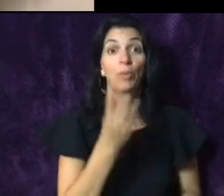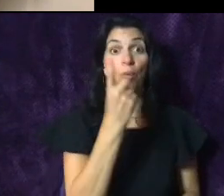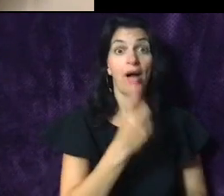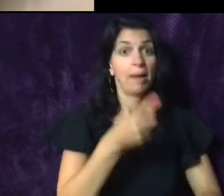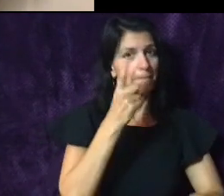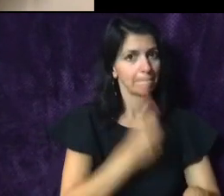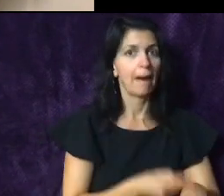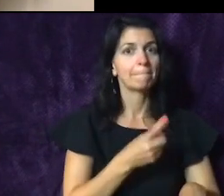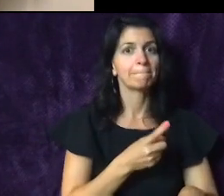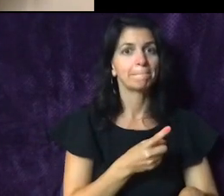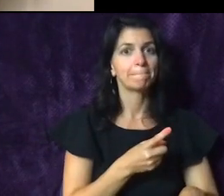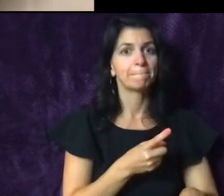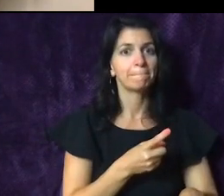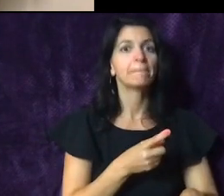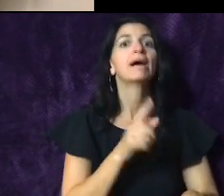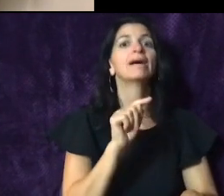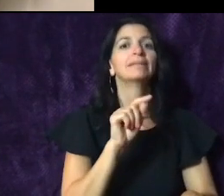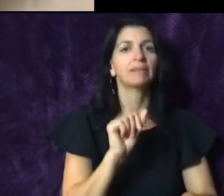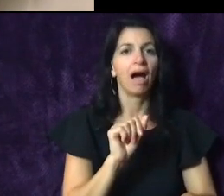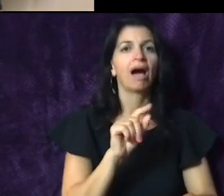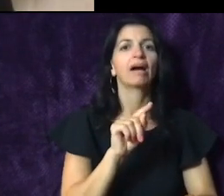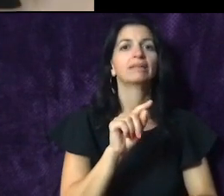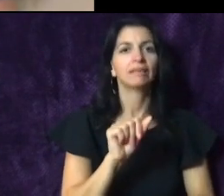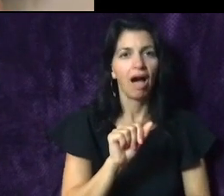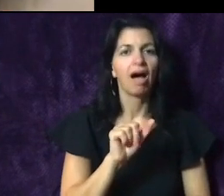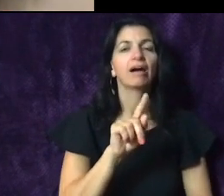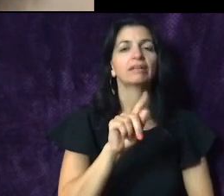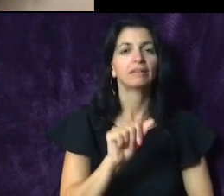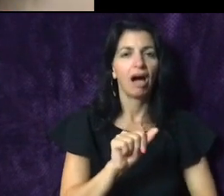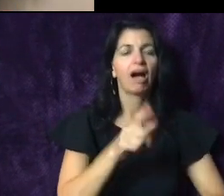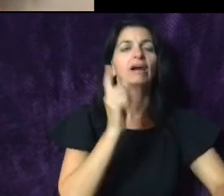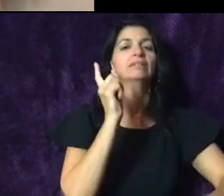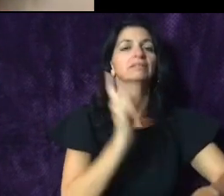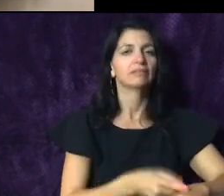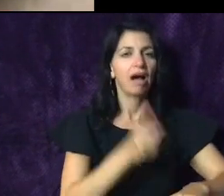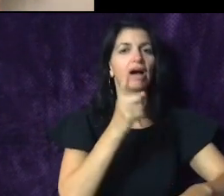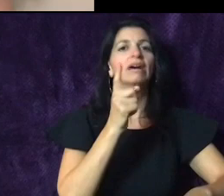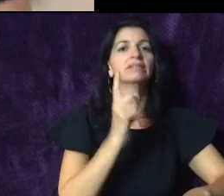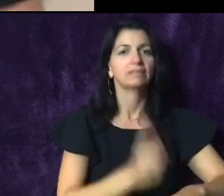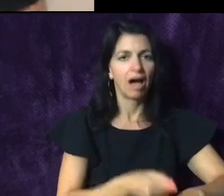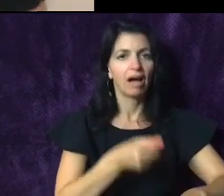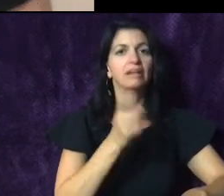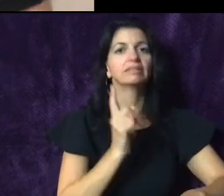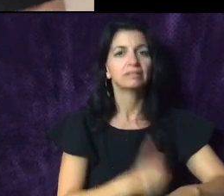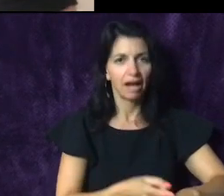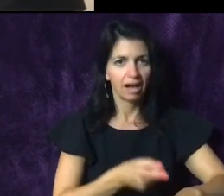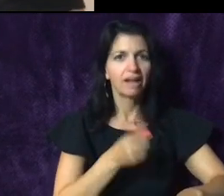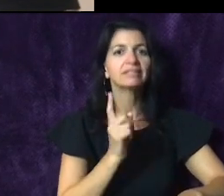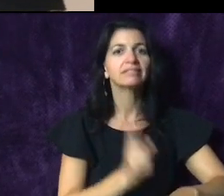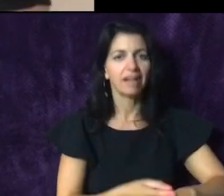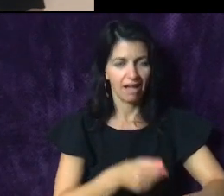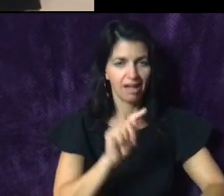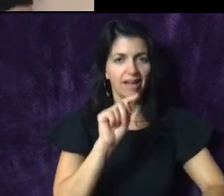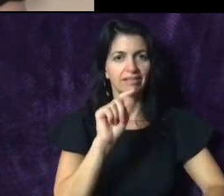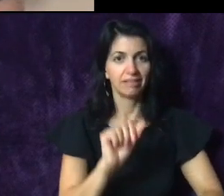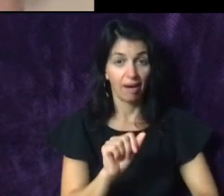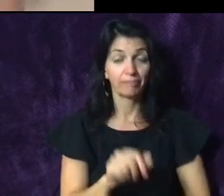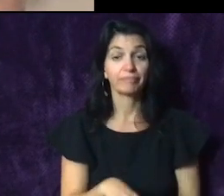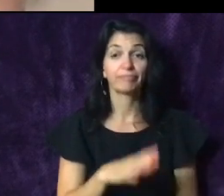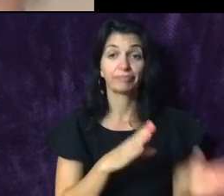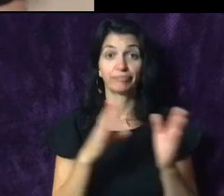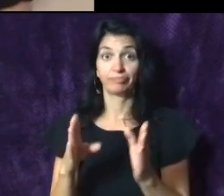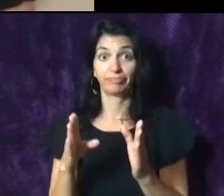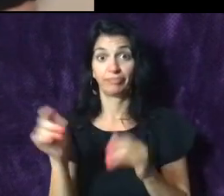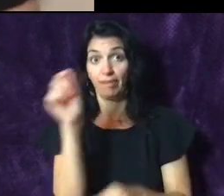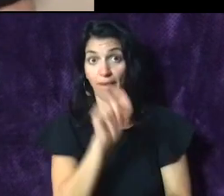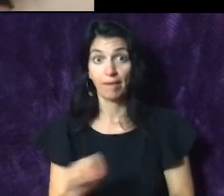head is going to be ta, ta, ta. If you see a bunch of these over and over again, it'd be ta, ta, ta. Whereas these